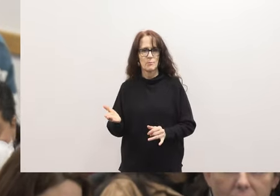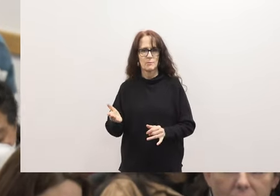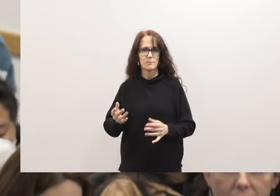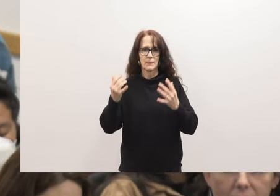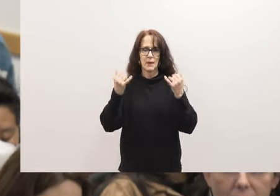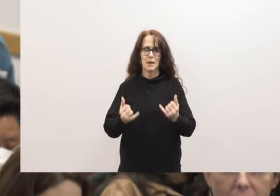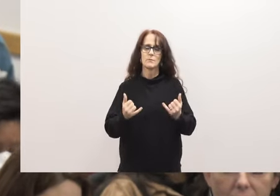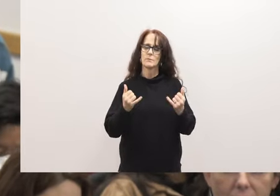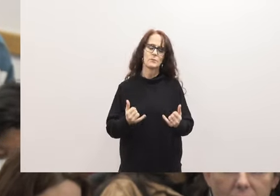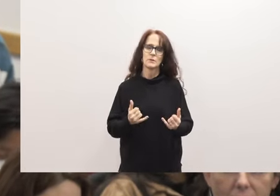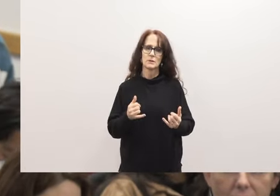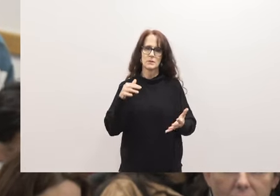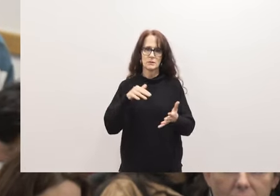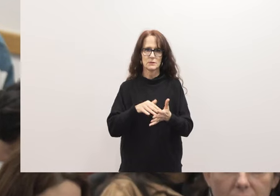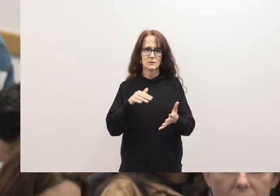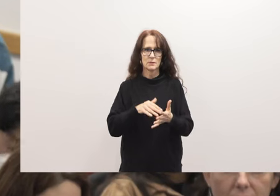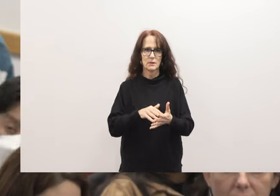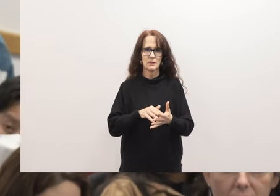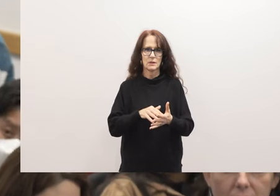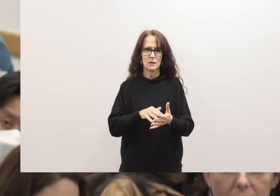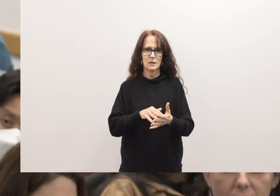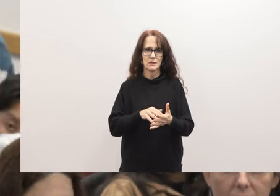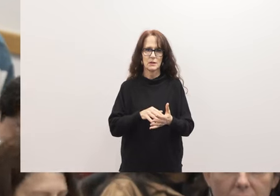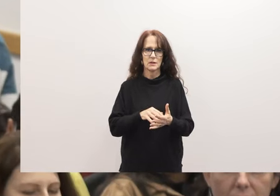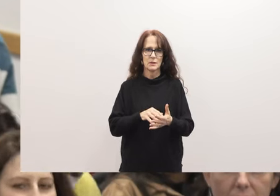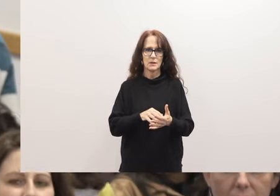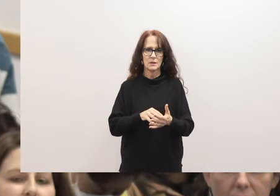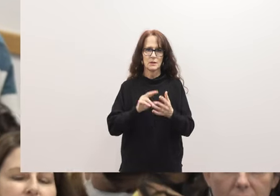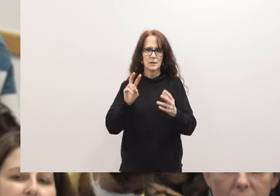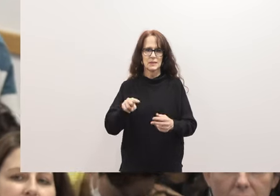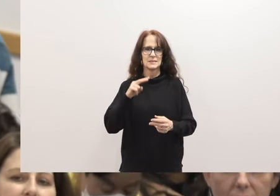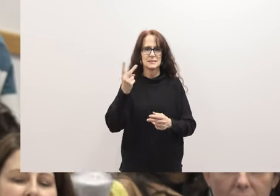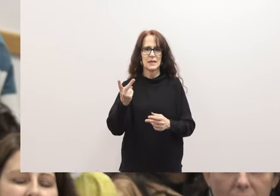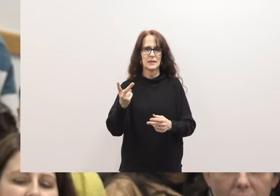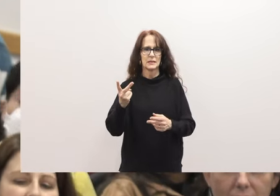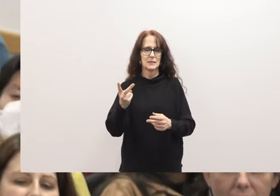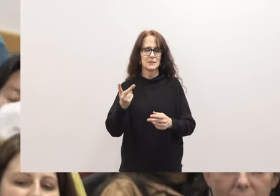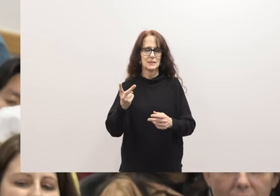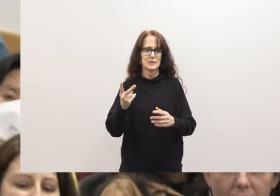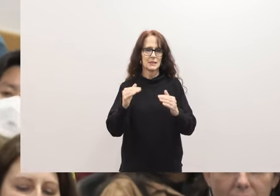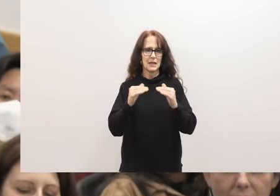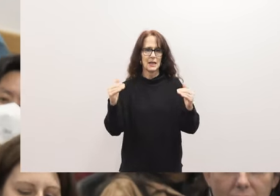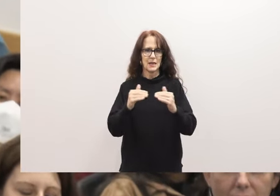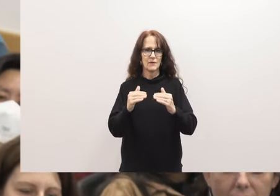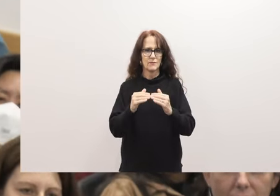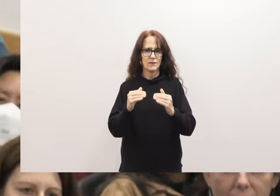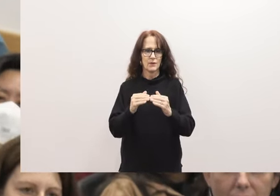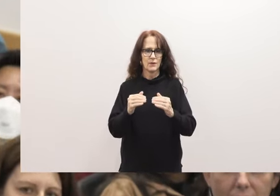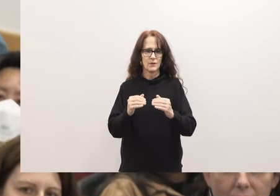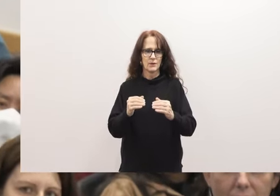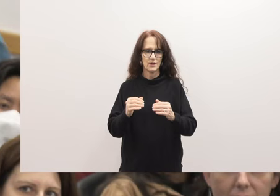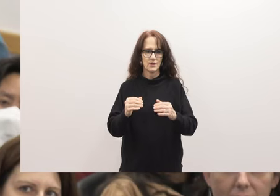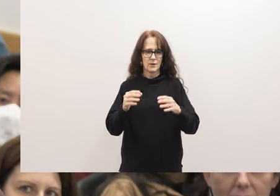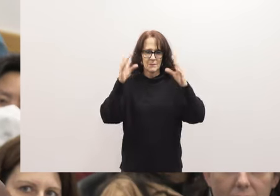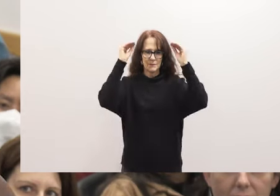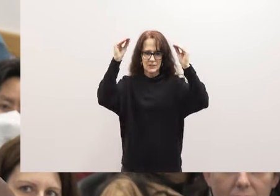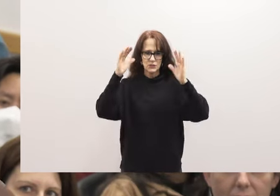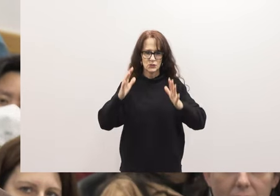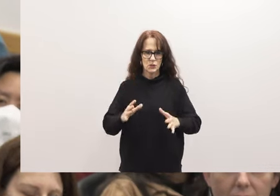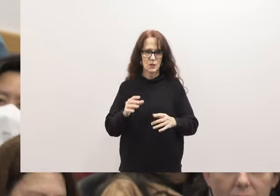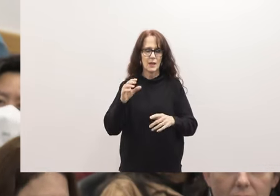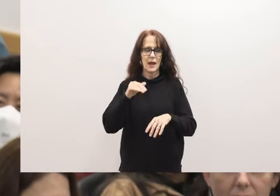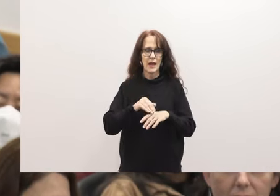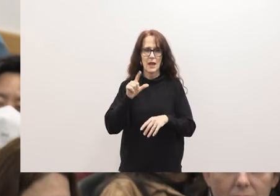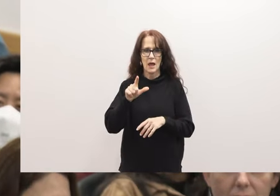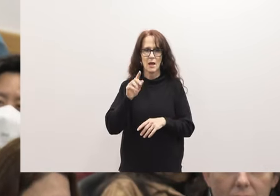currently studying to be a secondary education teacher at the Long Beach City College. And I